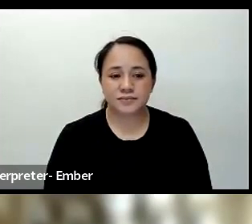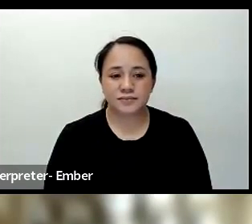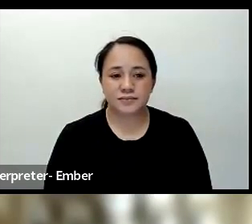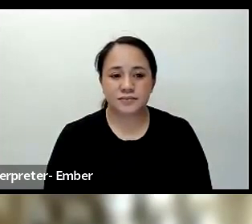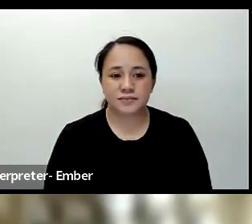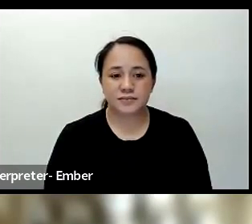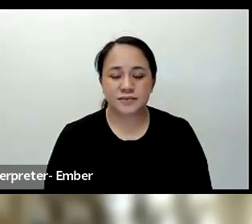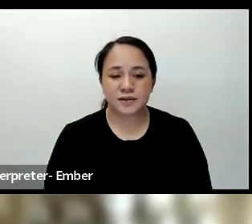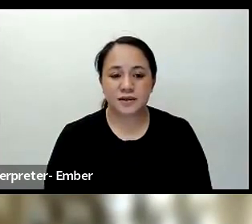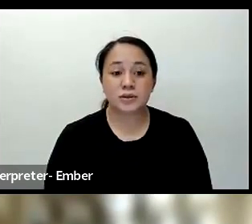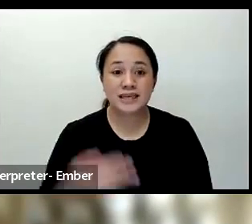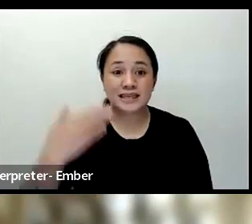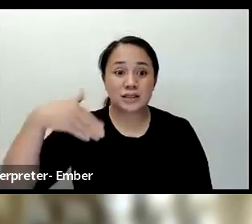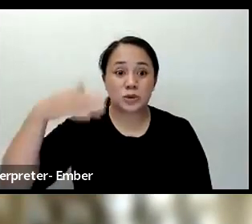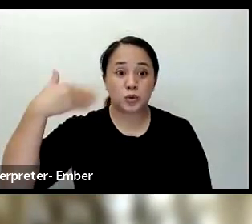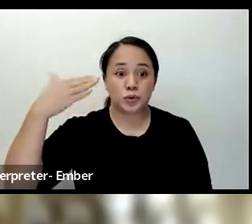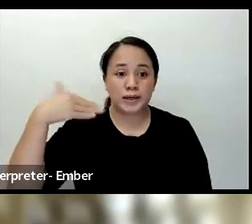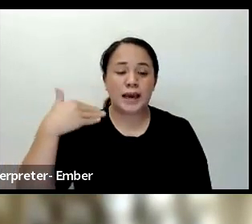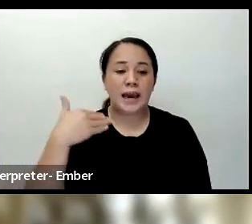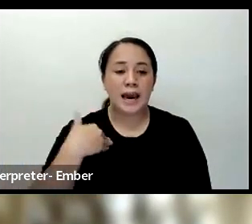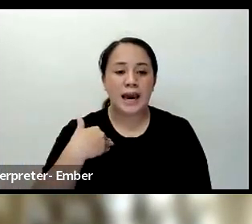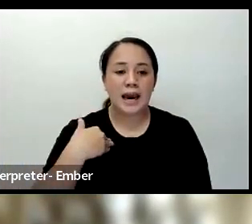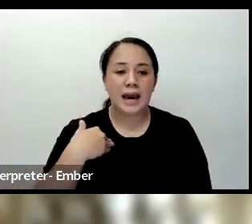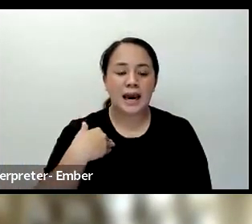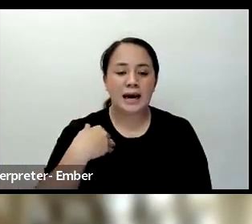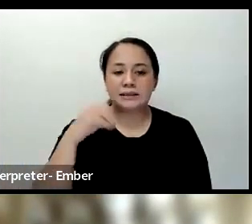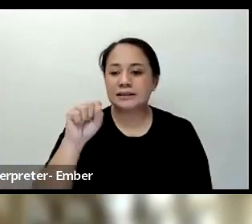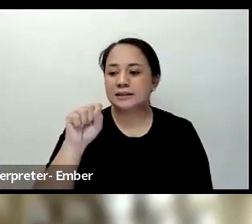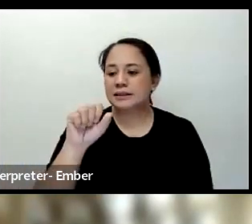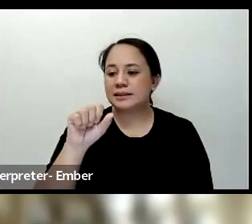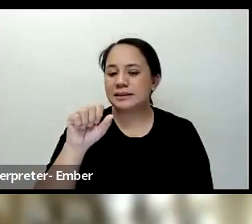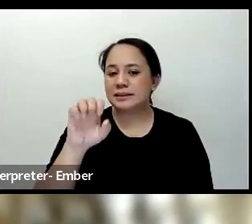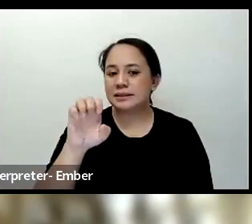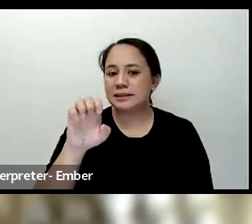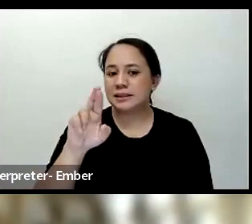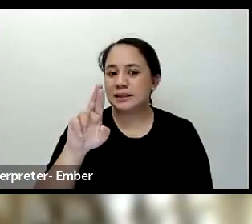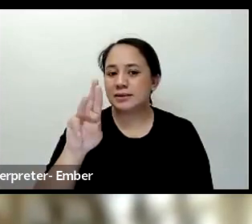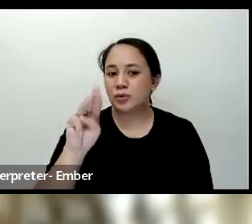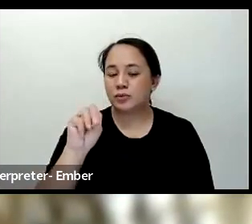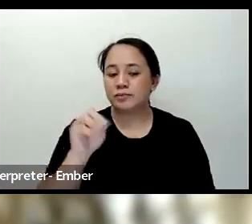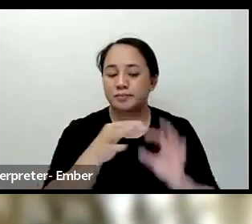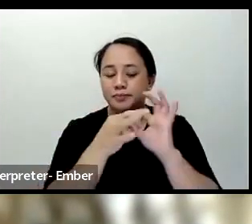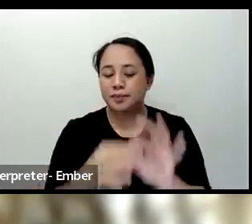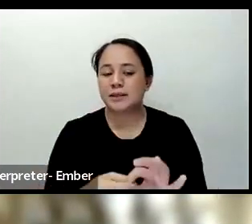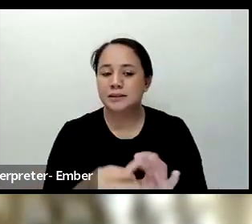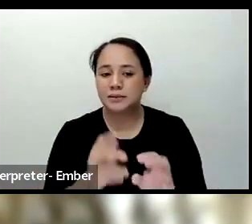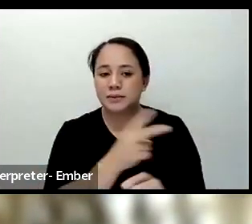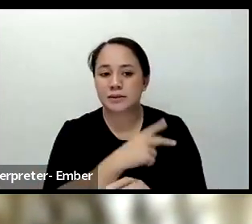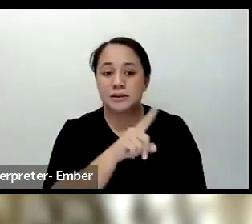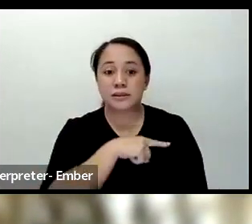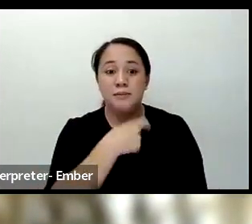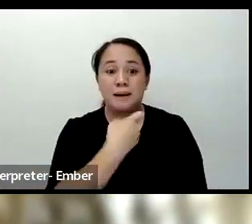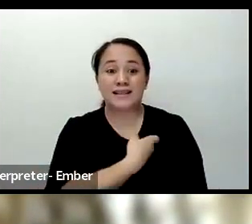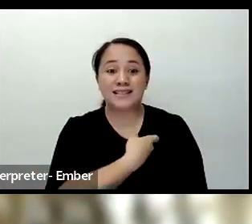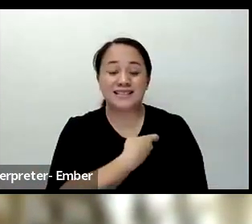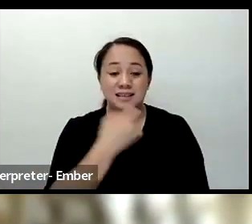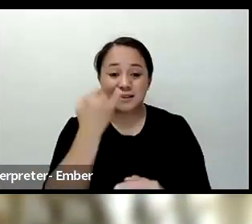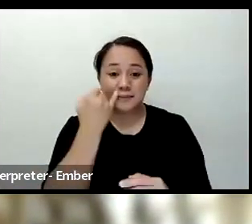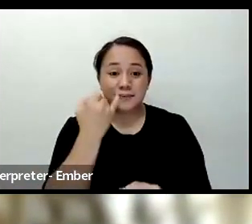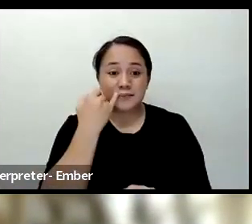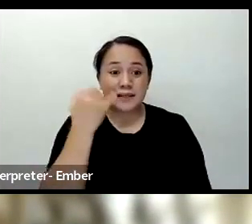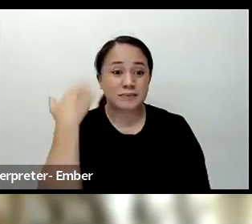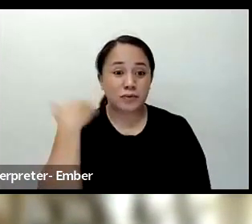had a serum-based solution to the Spanish influenza. This was developed